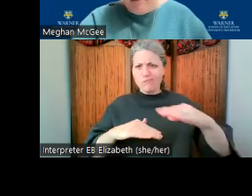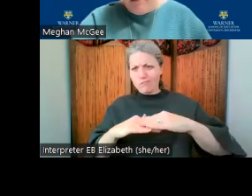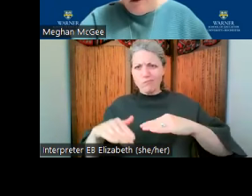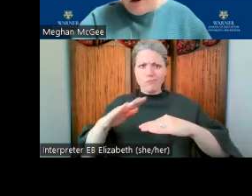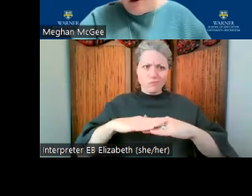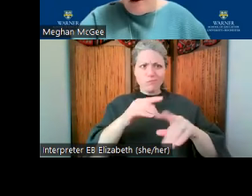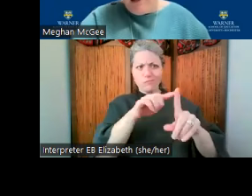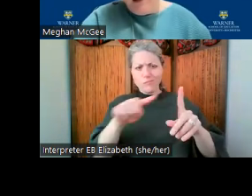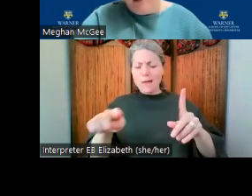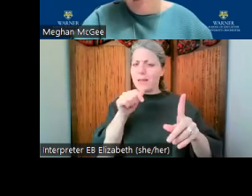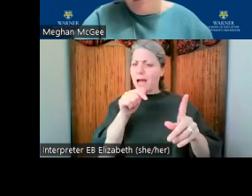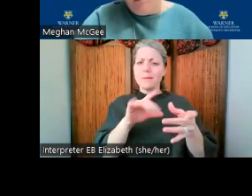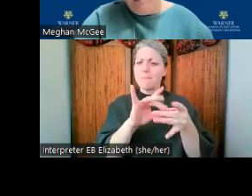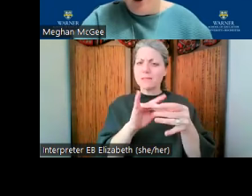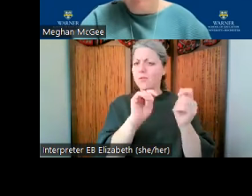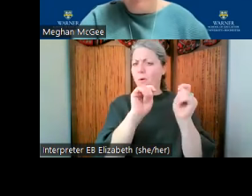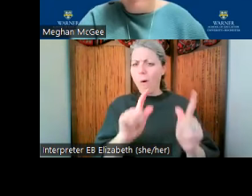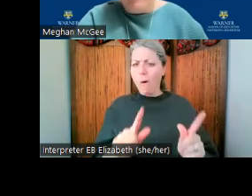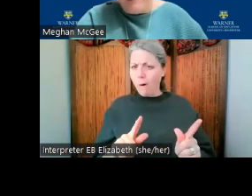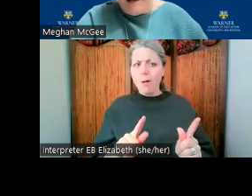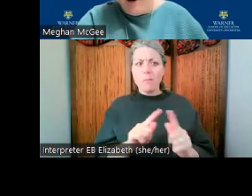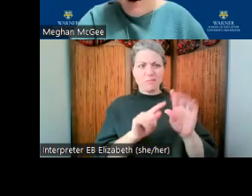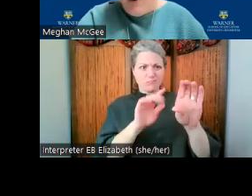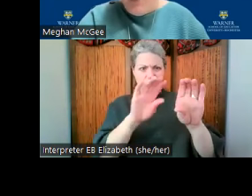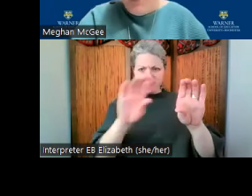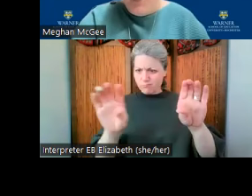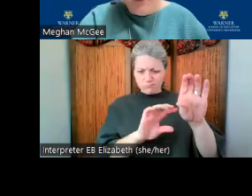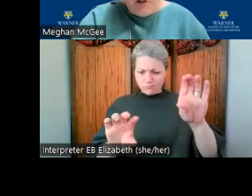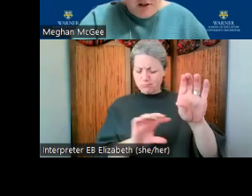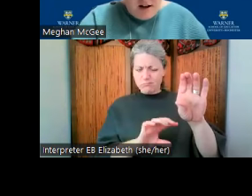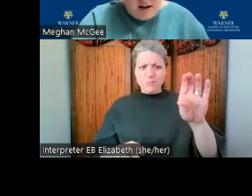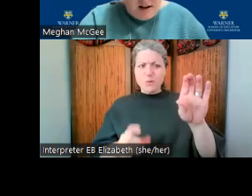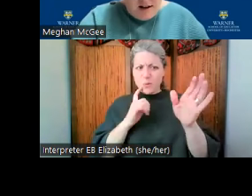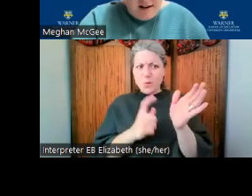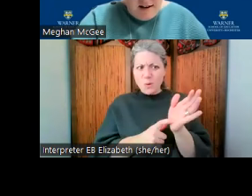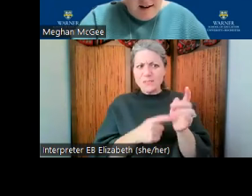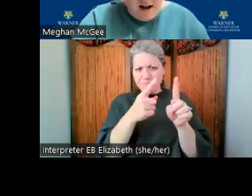them, I think one would be hard pressed to say which